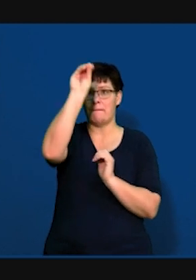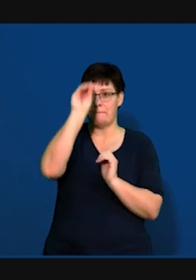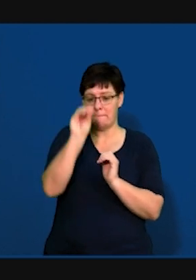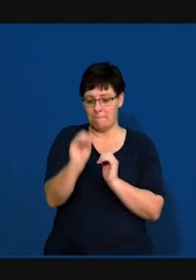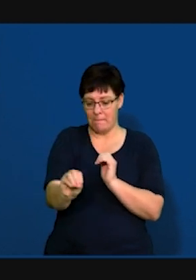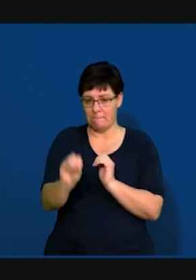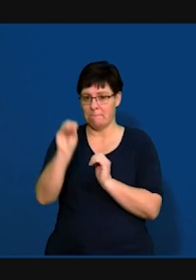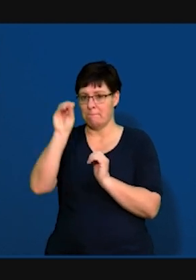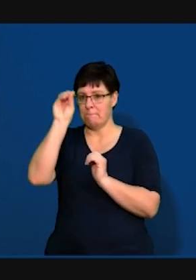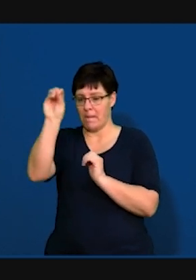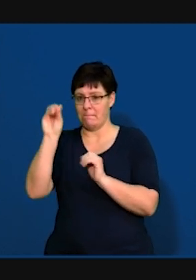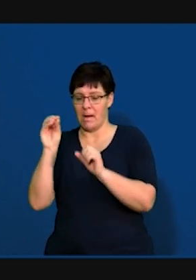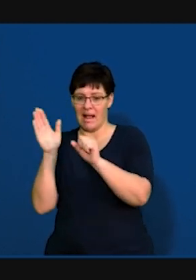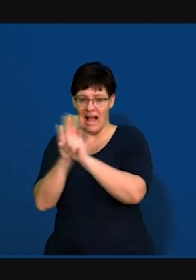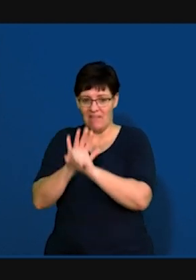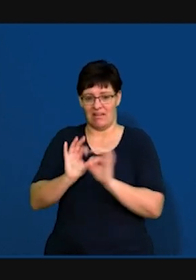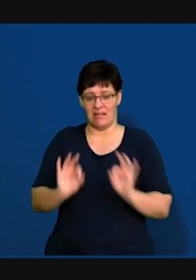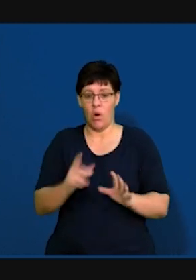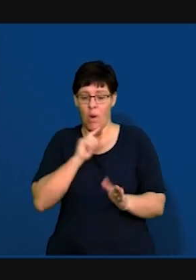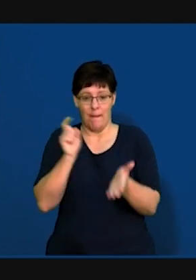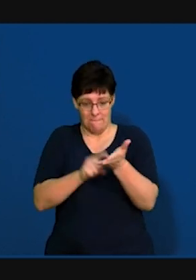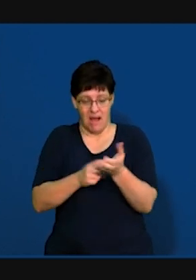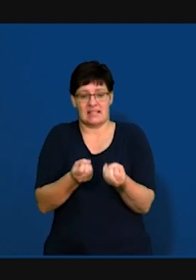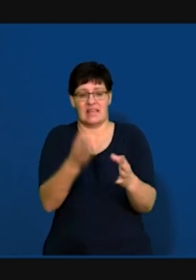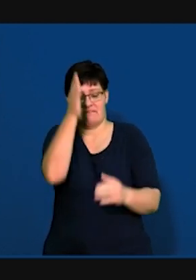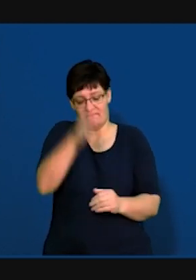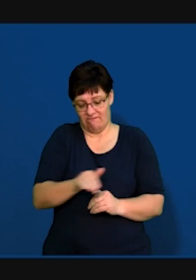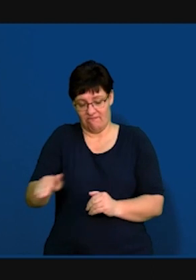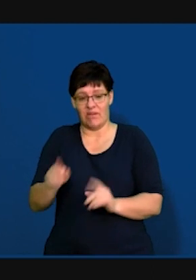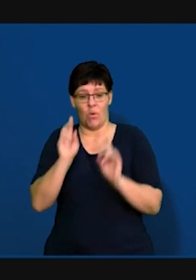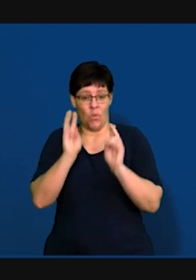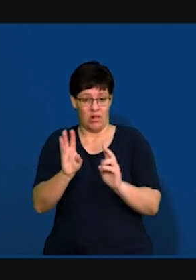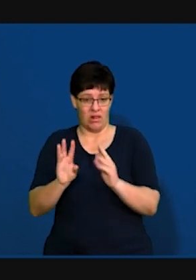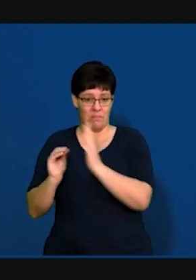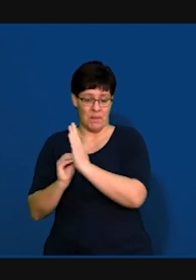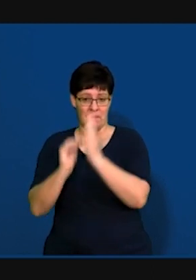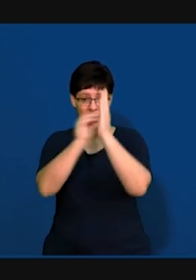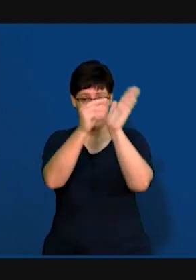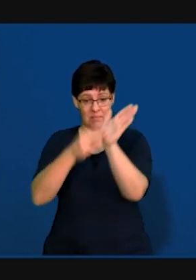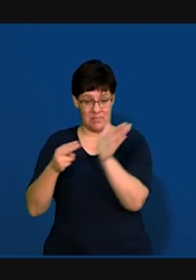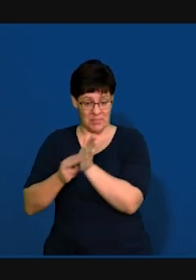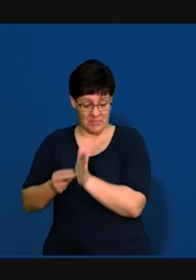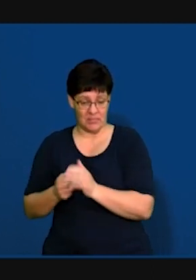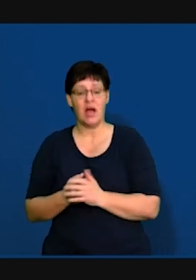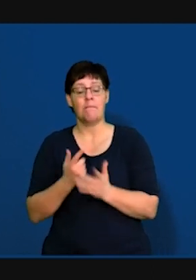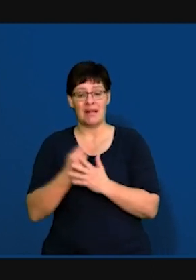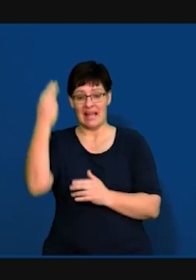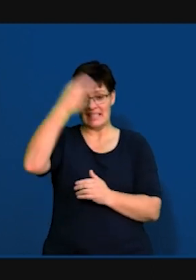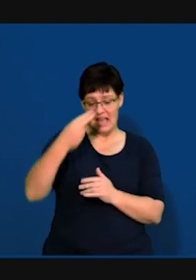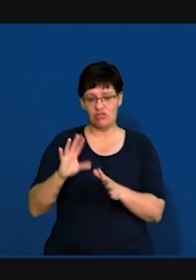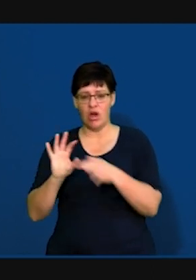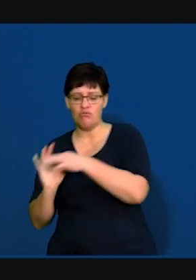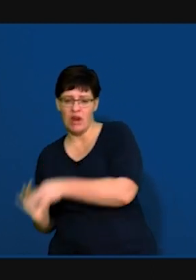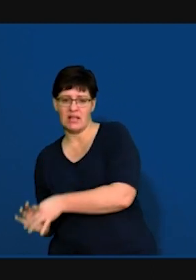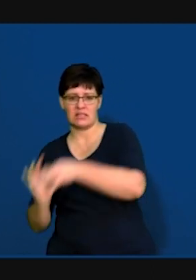be well covered there, because there are marks for that. But when you look at a sketch basically shows the relationship. It could be